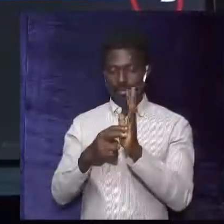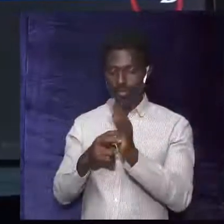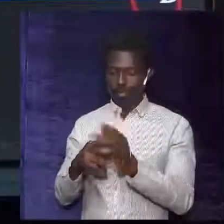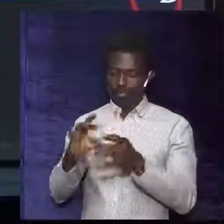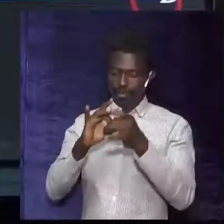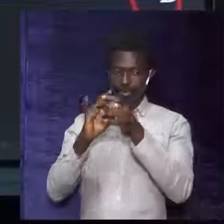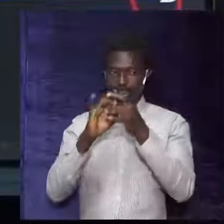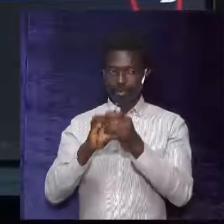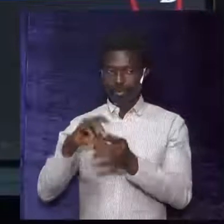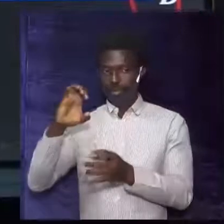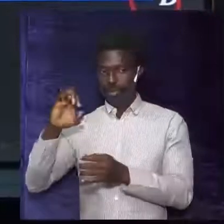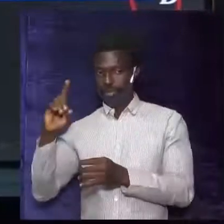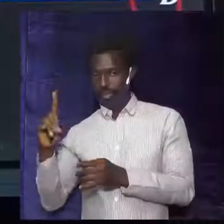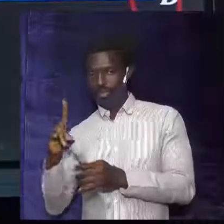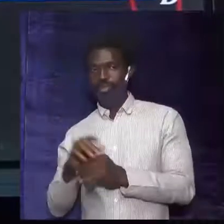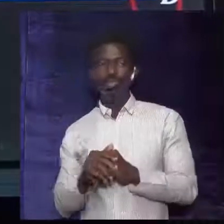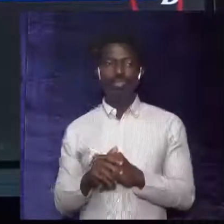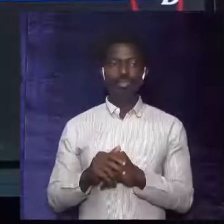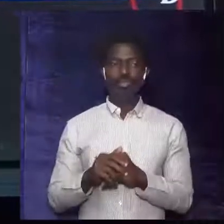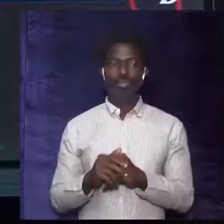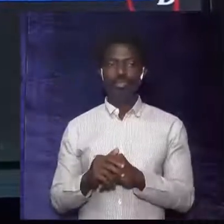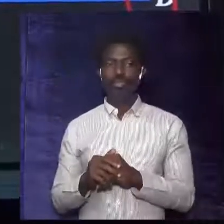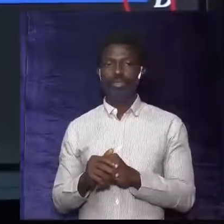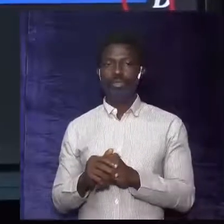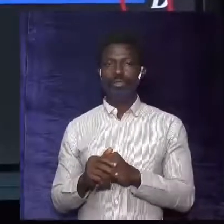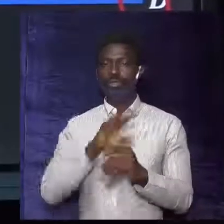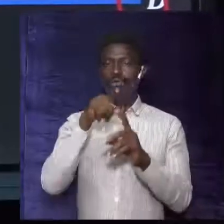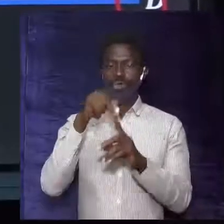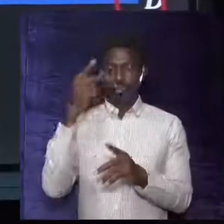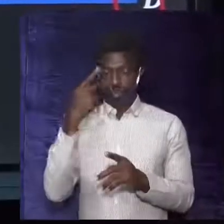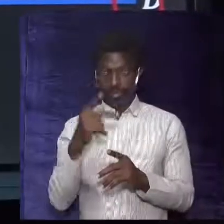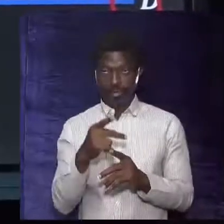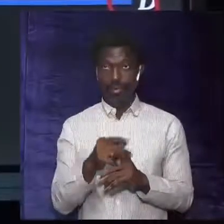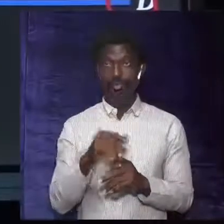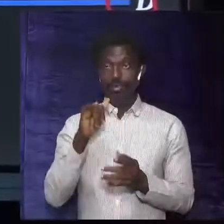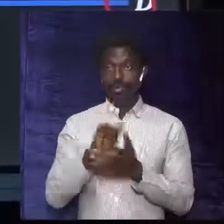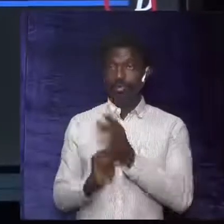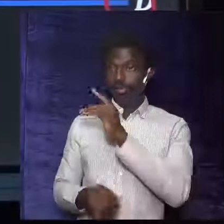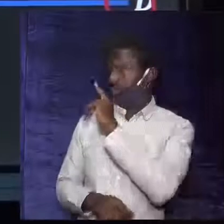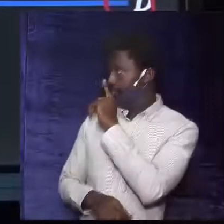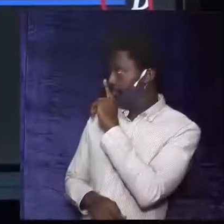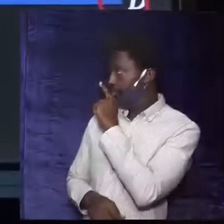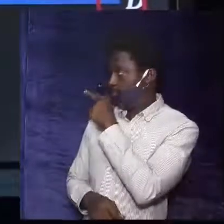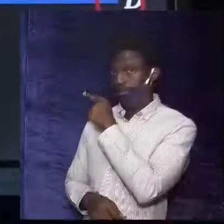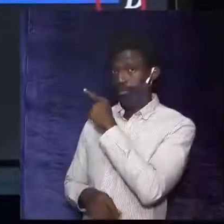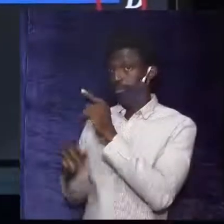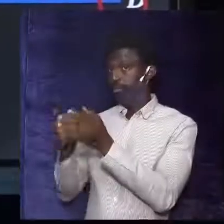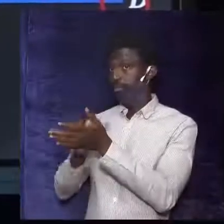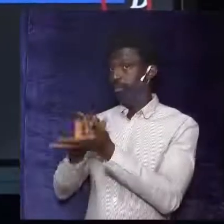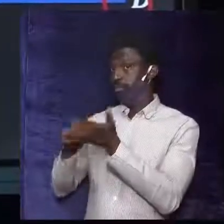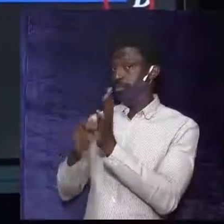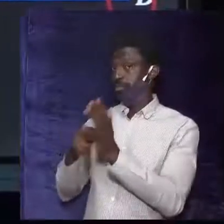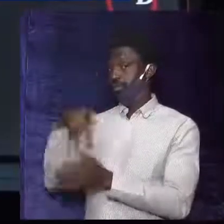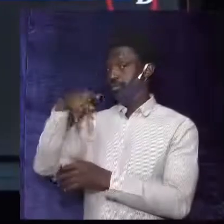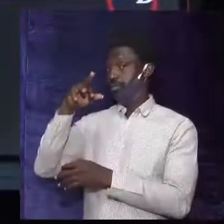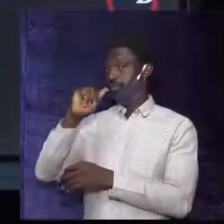line connecting C and D. And you see this symbol between, like, you know, equality sign that has been rotated 90 degrees or something. This